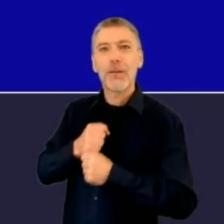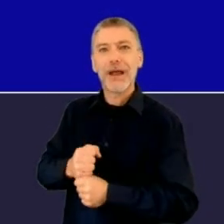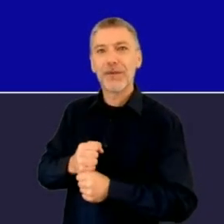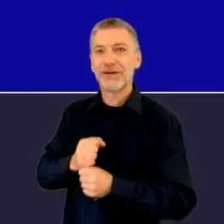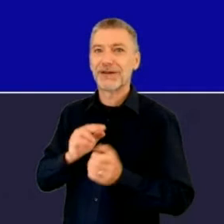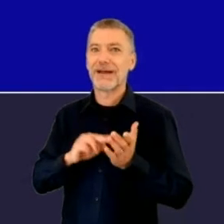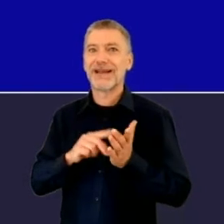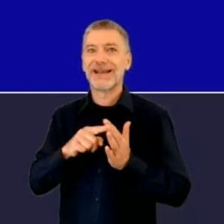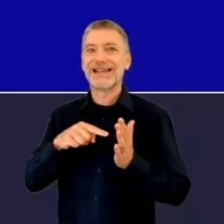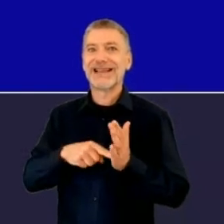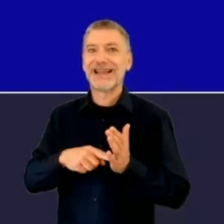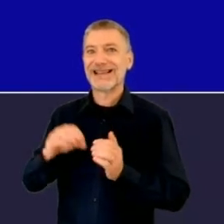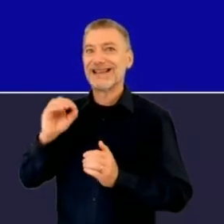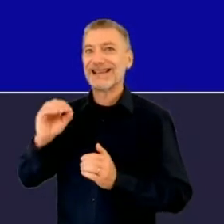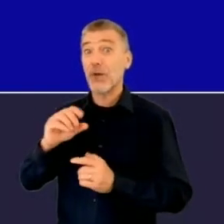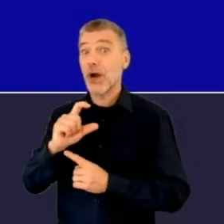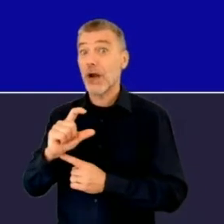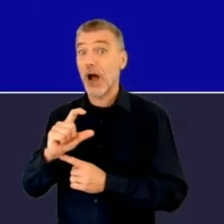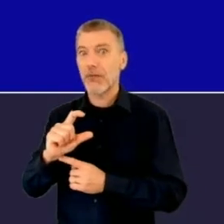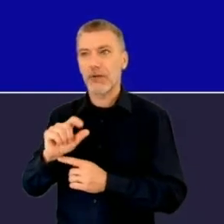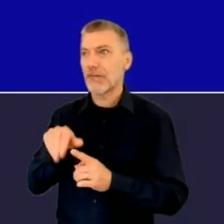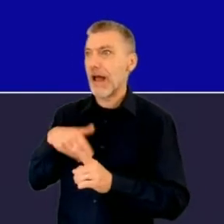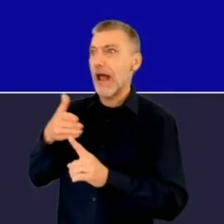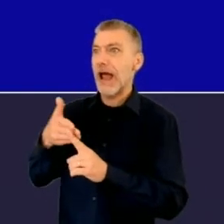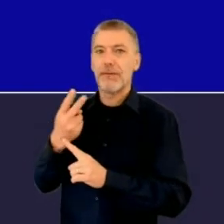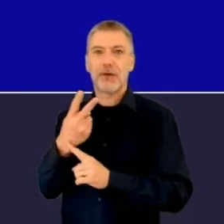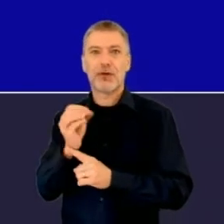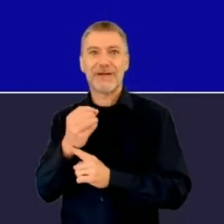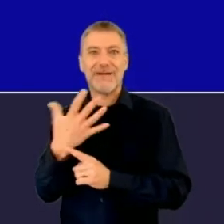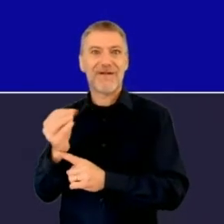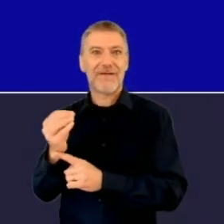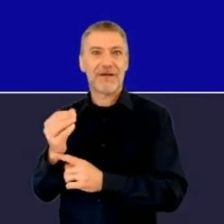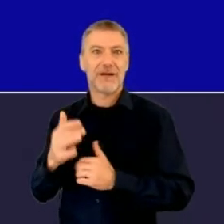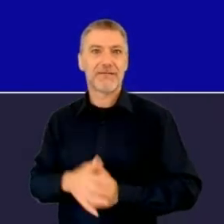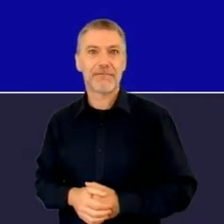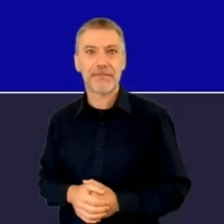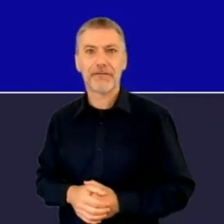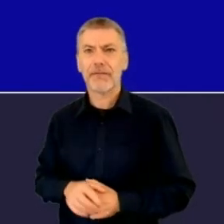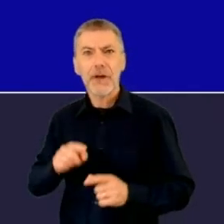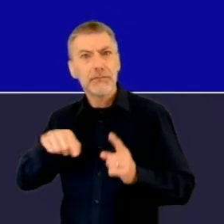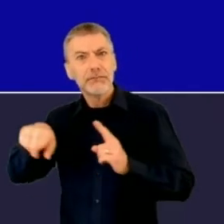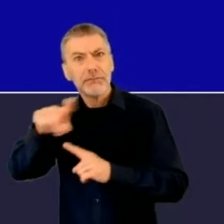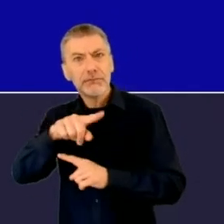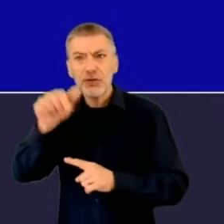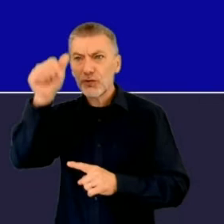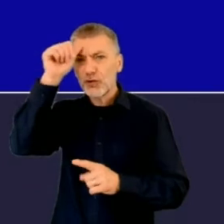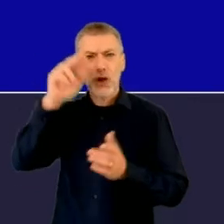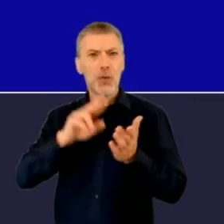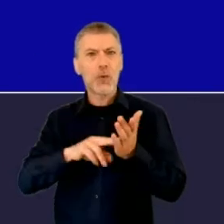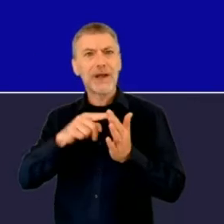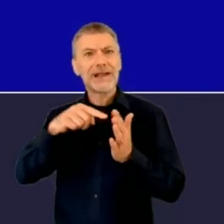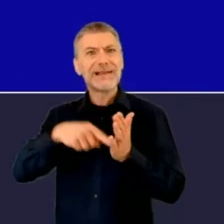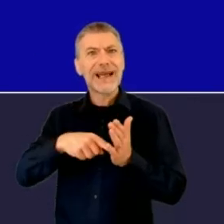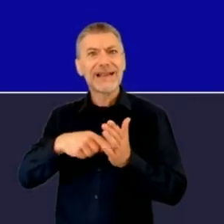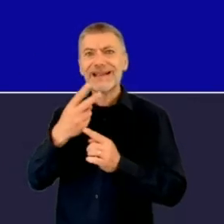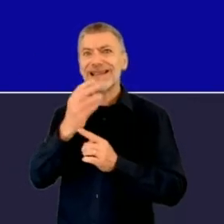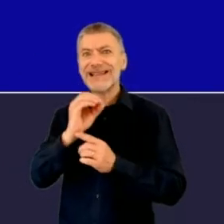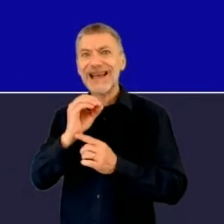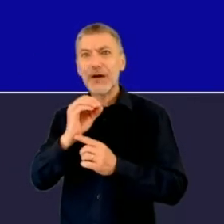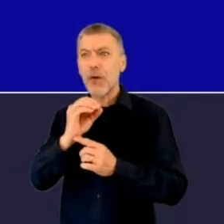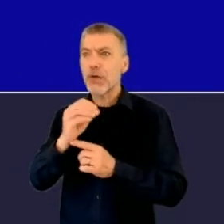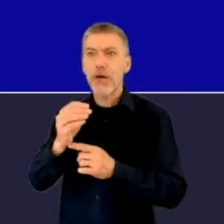carbon by 2050. I'm hoping a lot of you have probably heard of net zero by 2050,